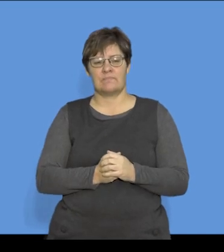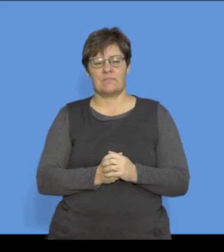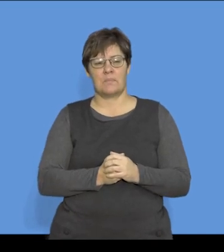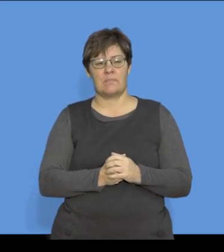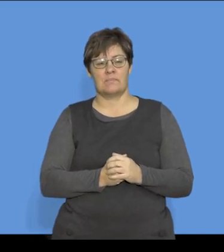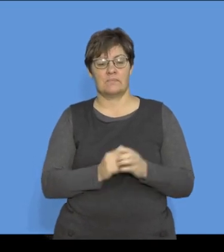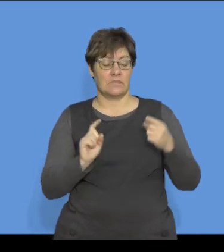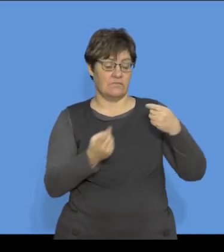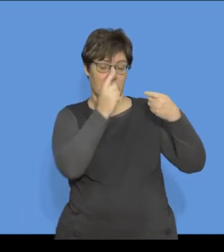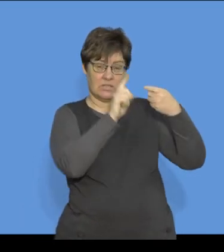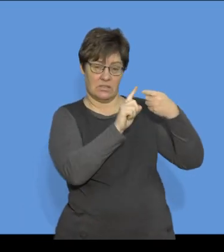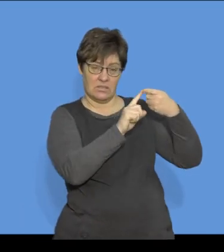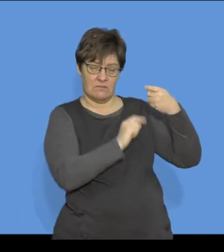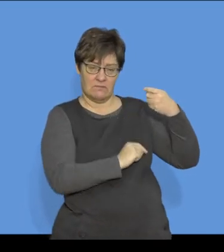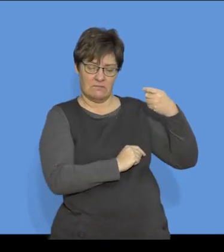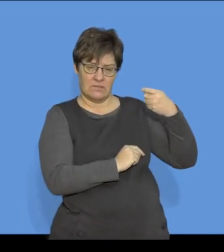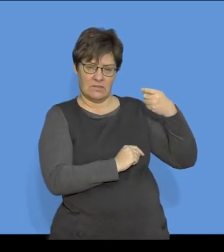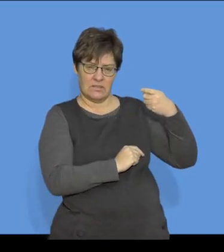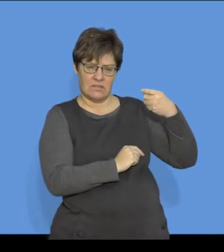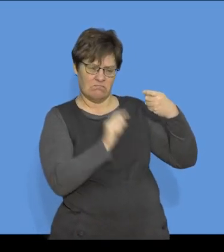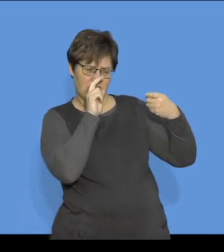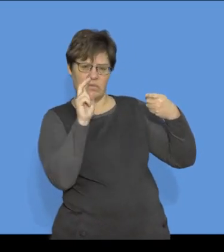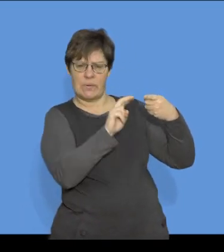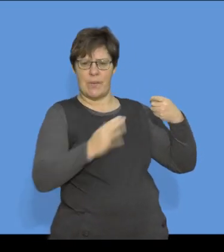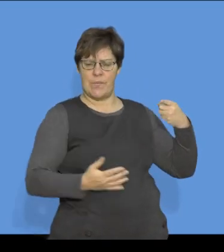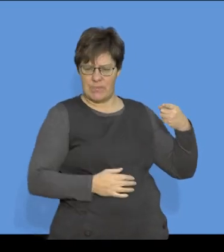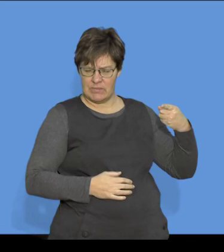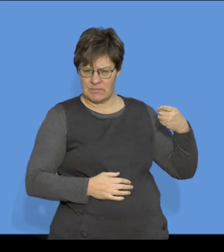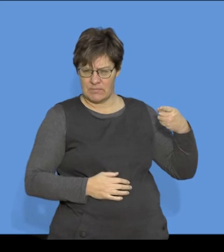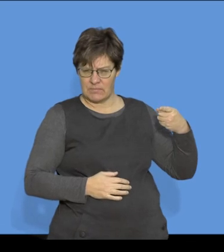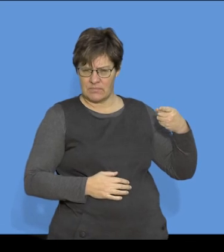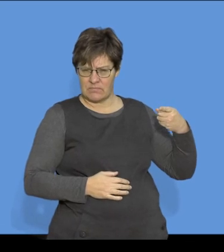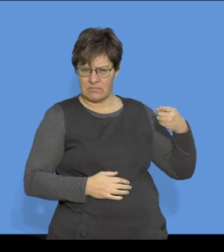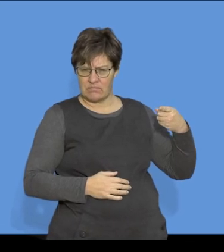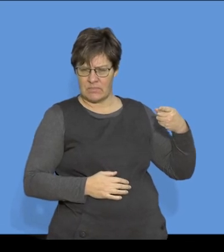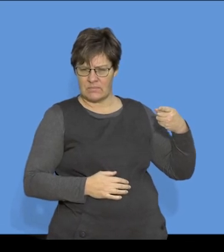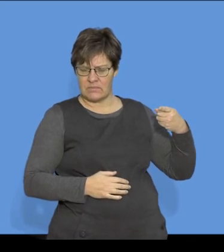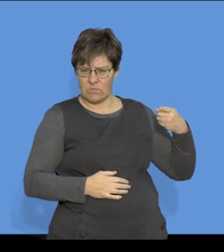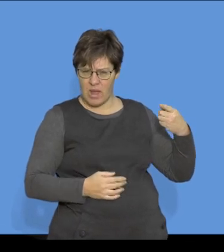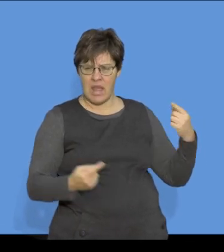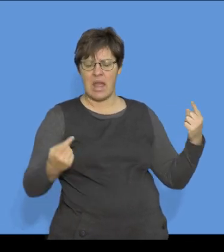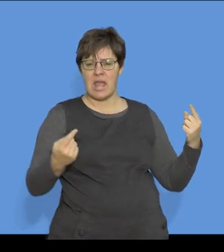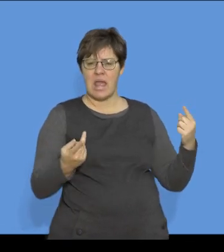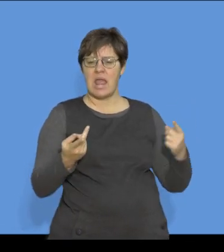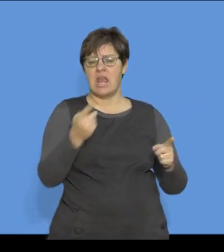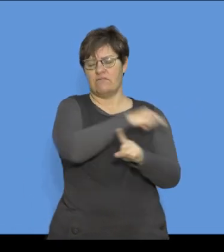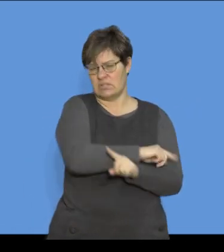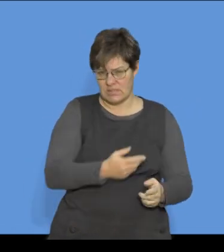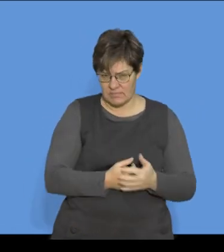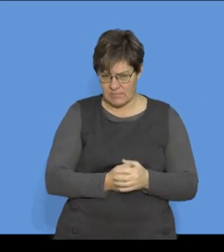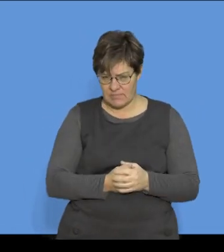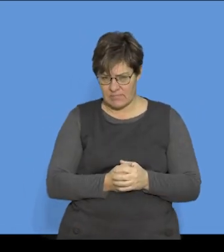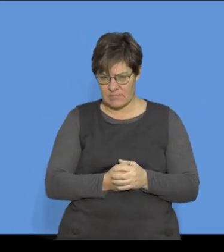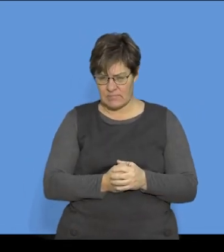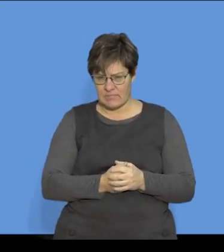firstly, how can this be looked at if it's the inverse of it, right, or the converse of it? It